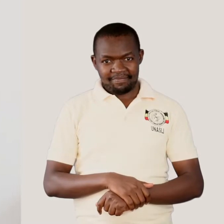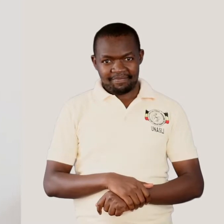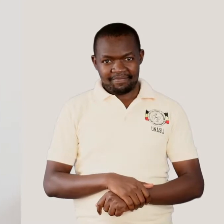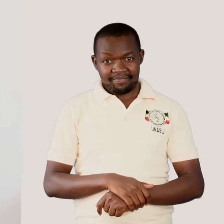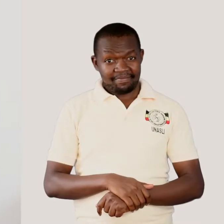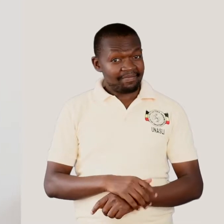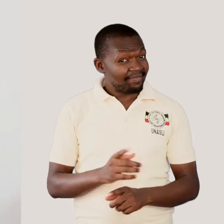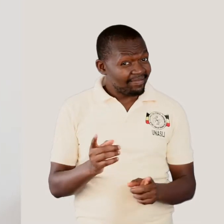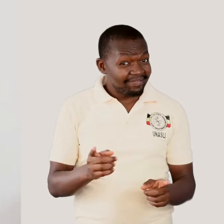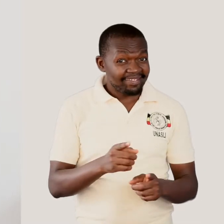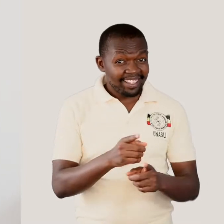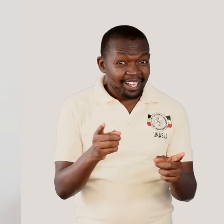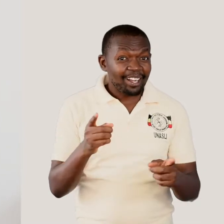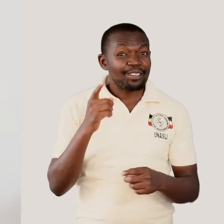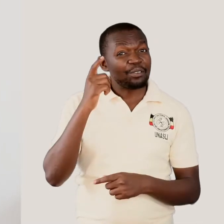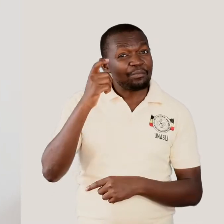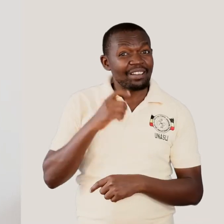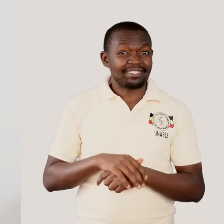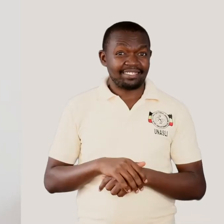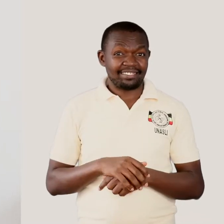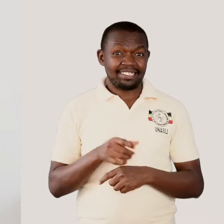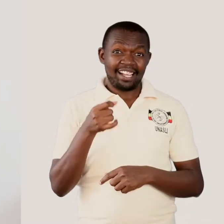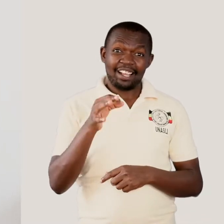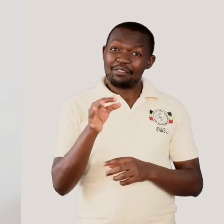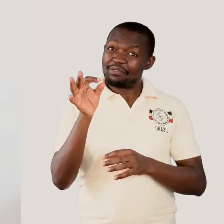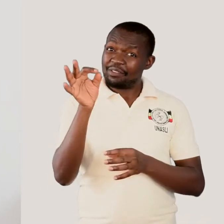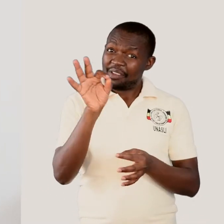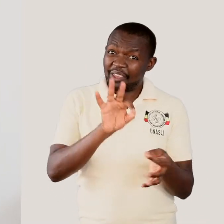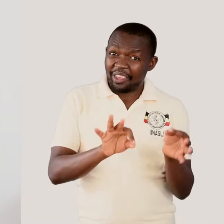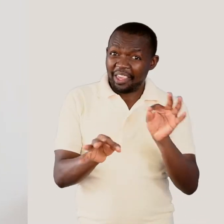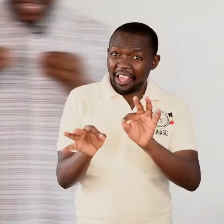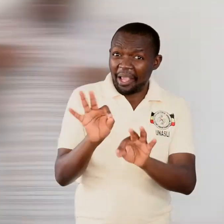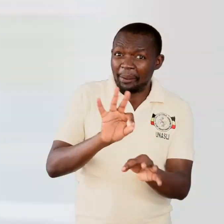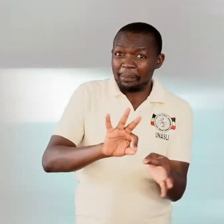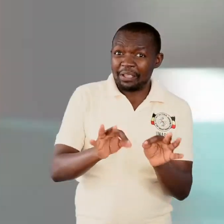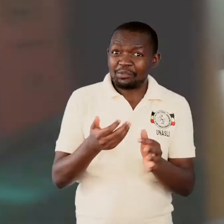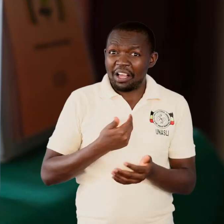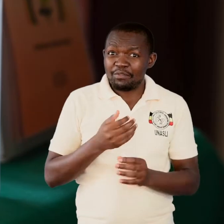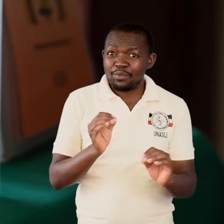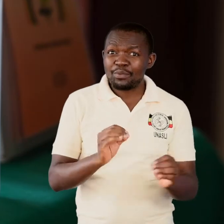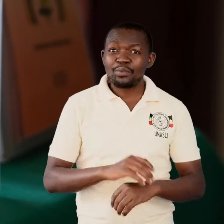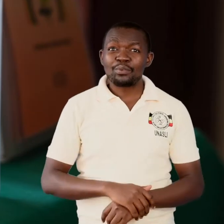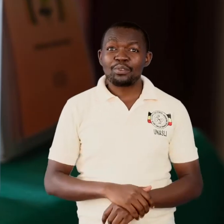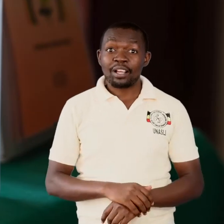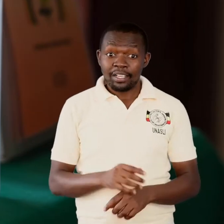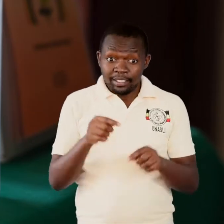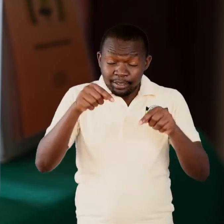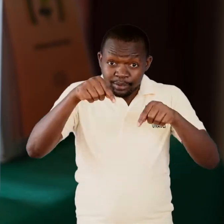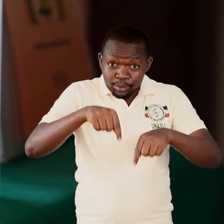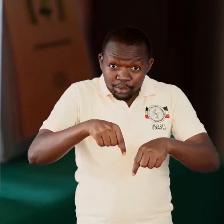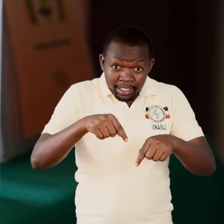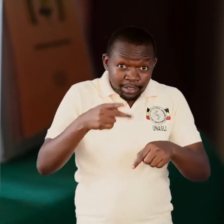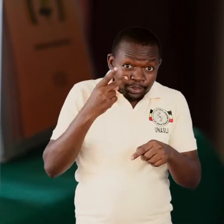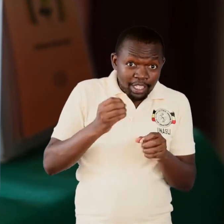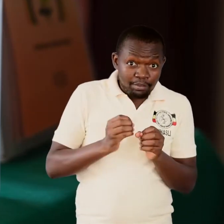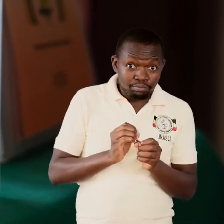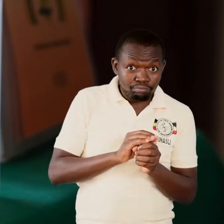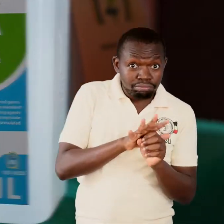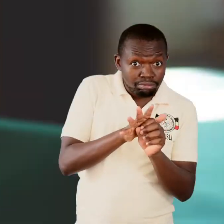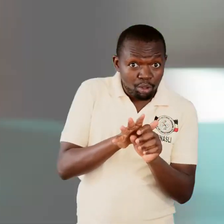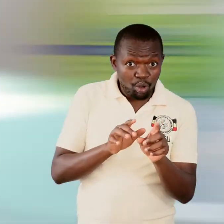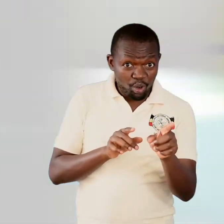Can you imagine if there was no chemistry? The sanitizers we are using to fight the deadly coronavirus,